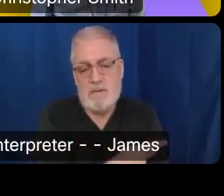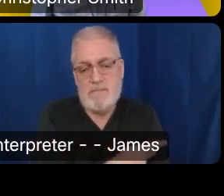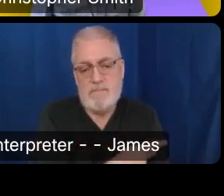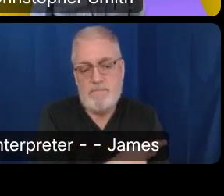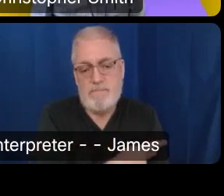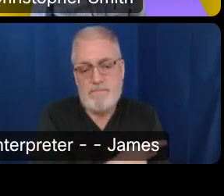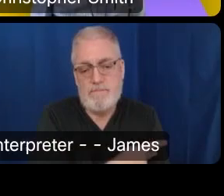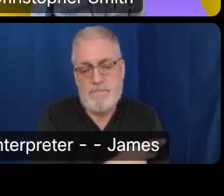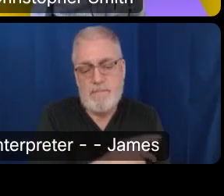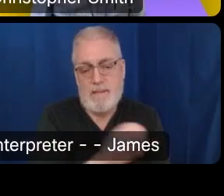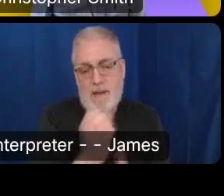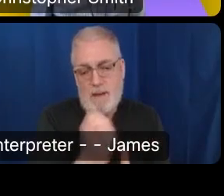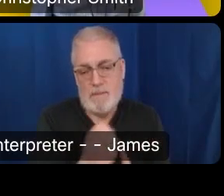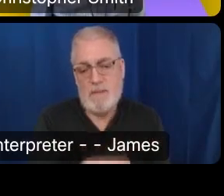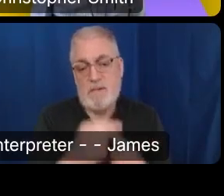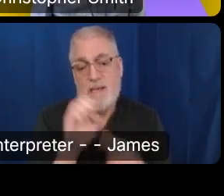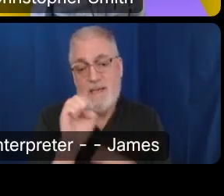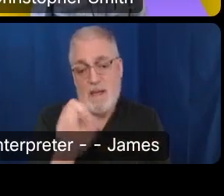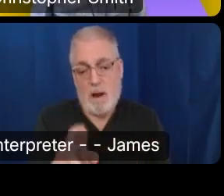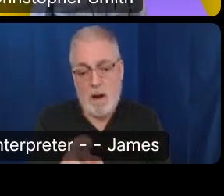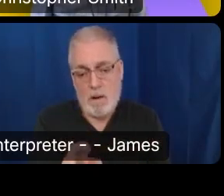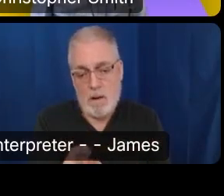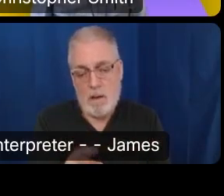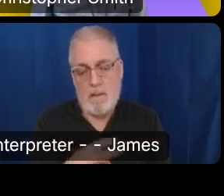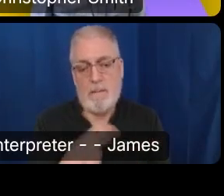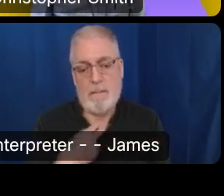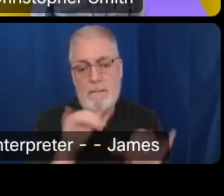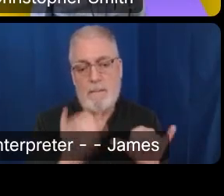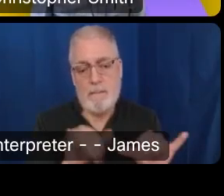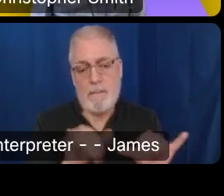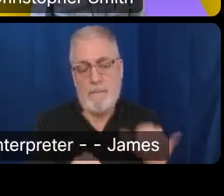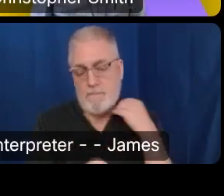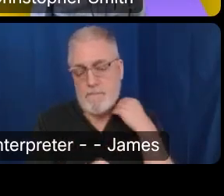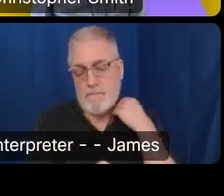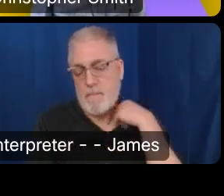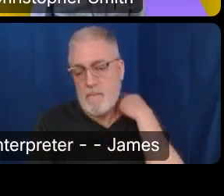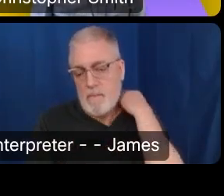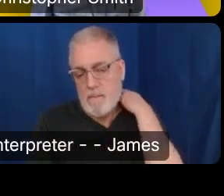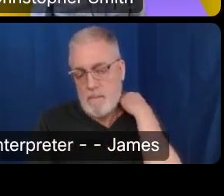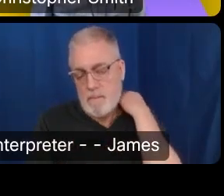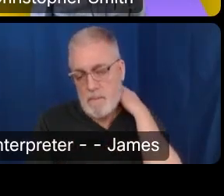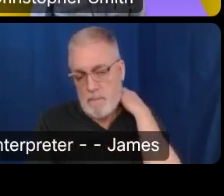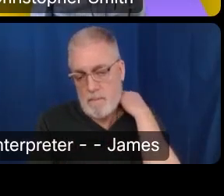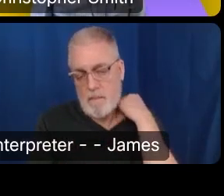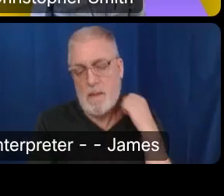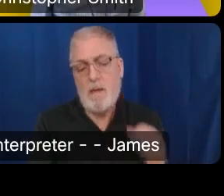without immediate proper placement. So even though they're not limited to